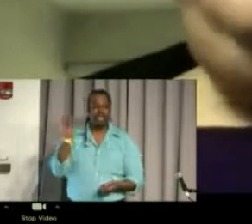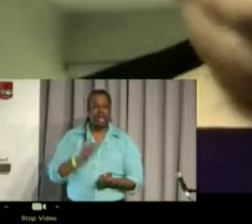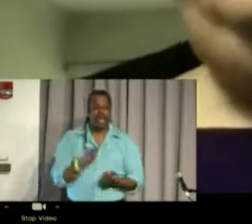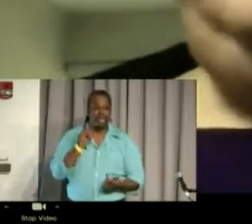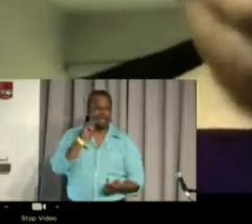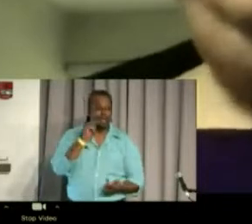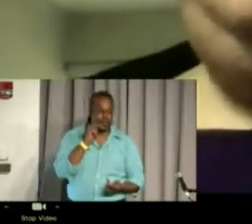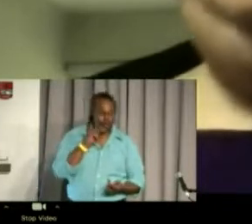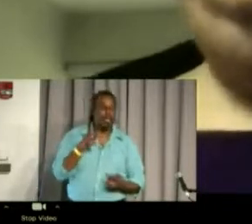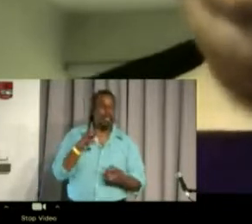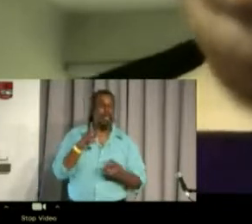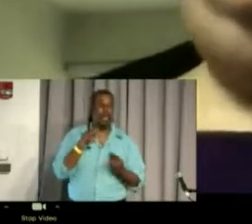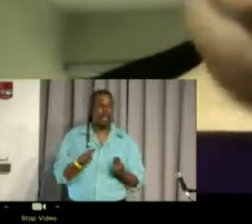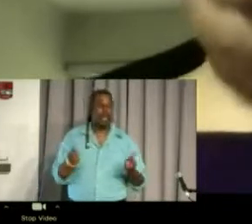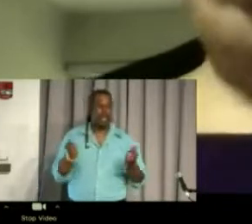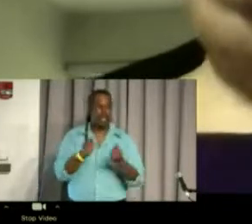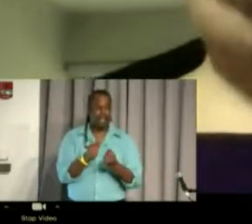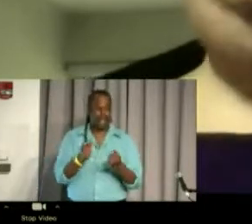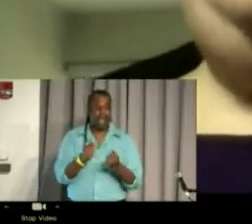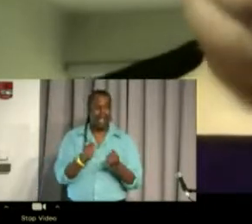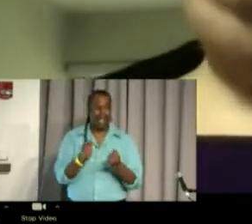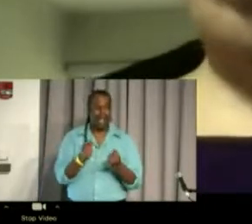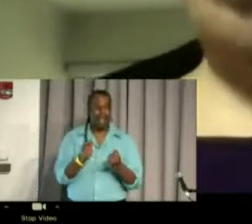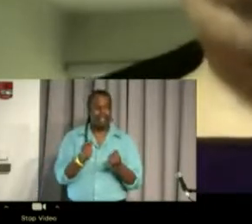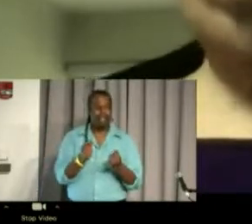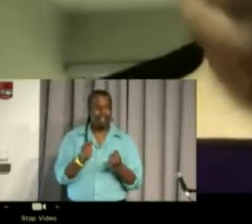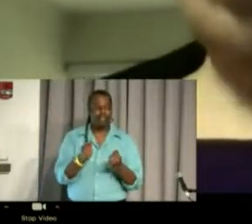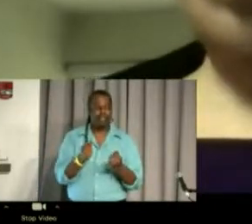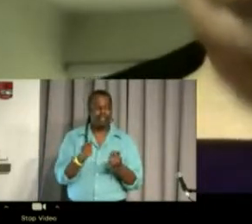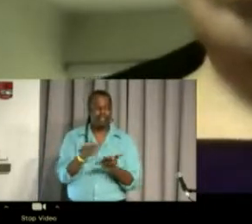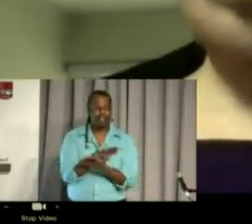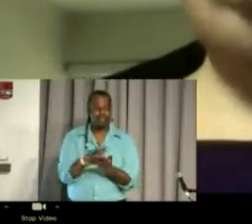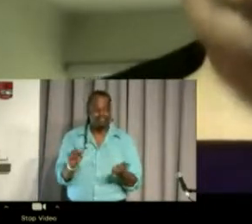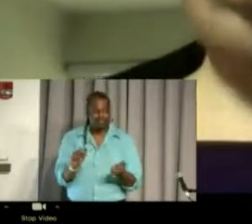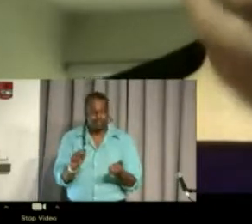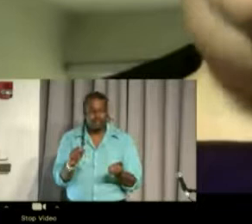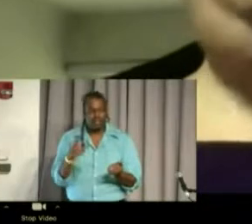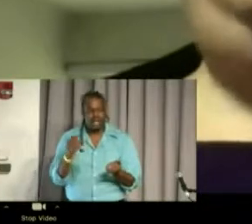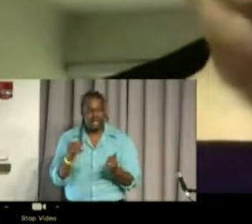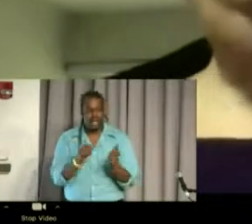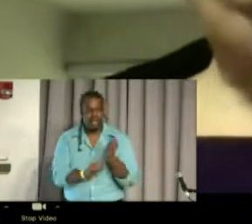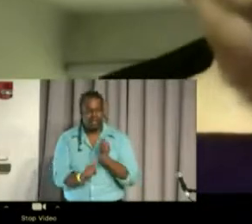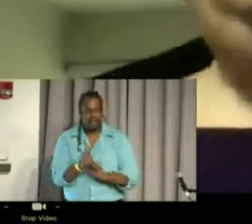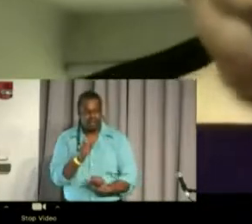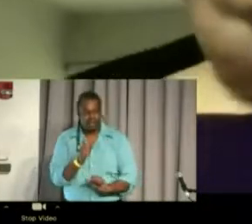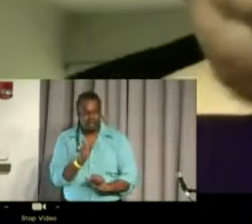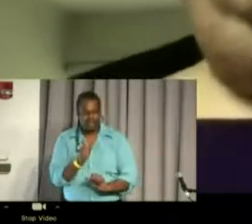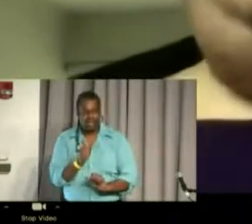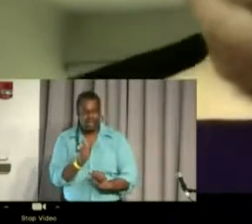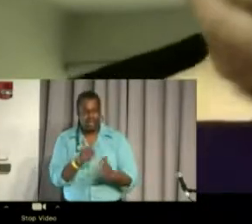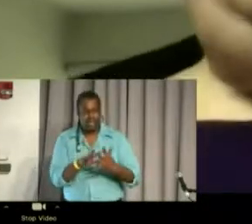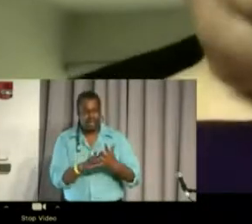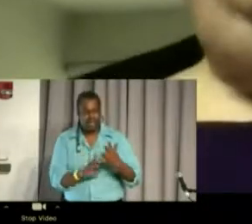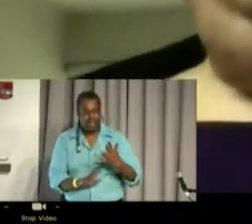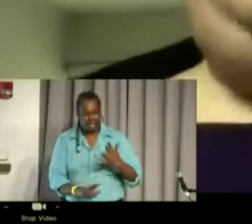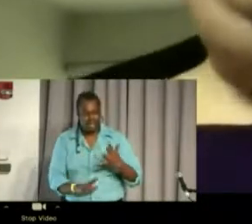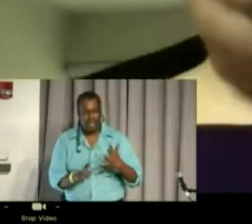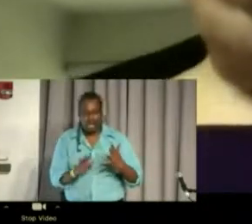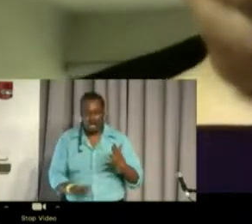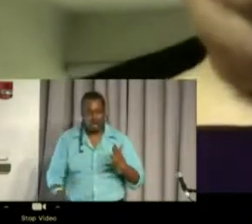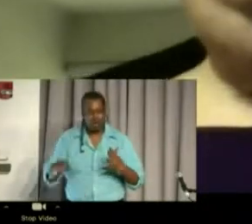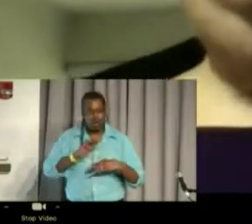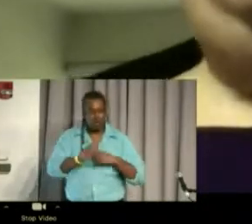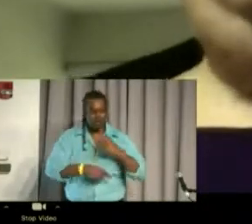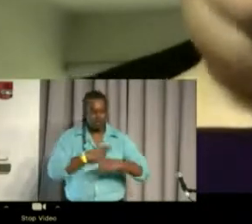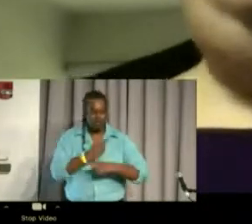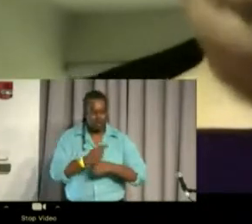land dispossession, and farmer suicide stem from capital's rigorous exigency for profit. Across the globe,